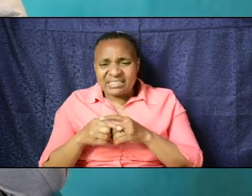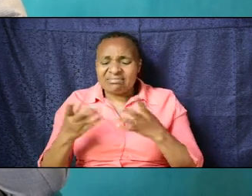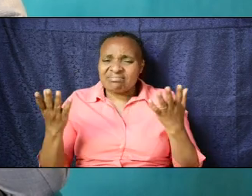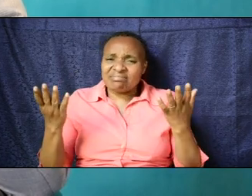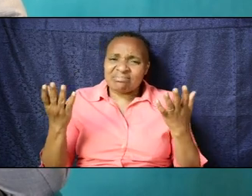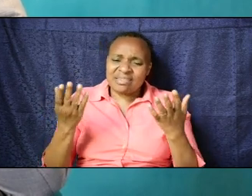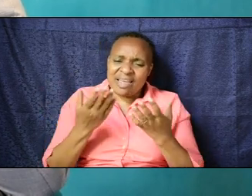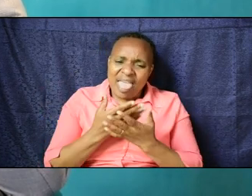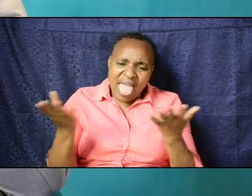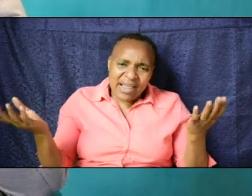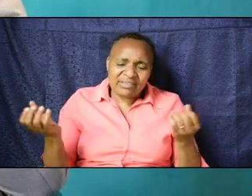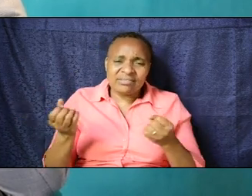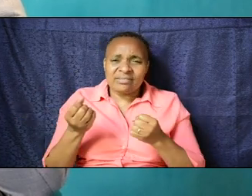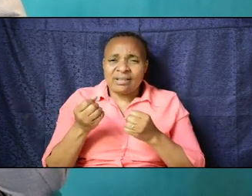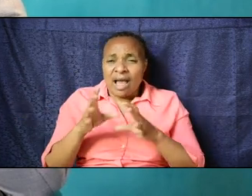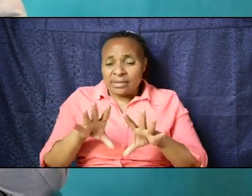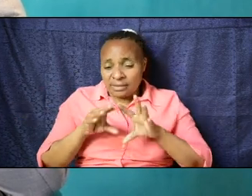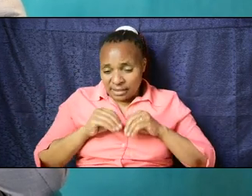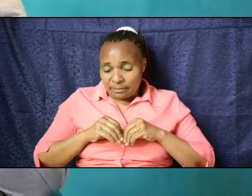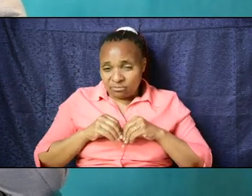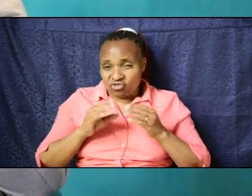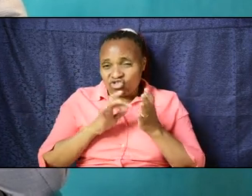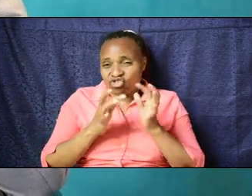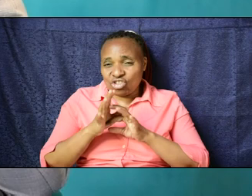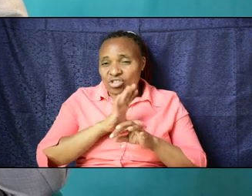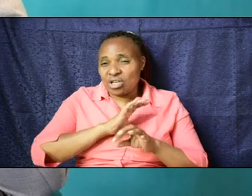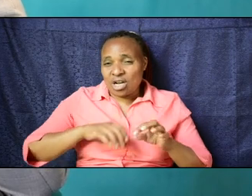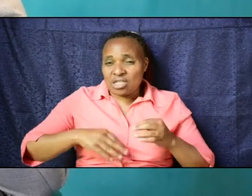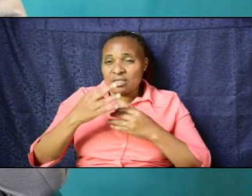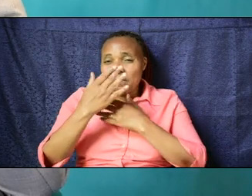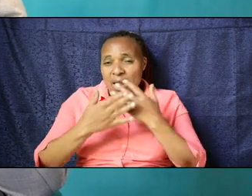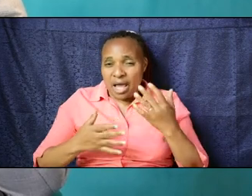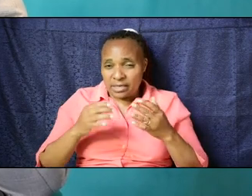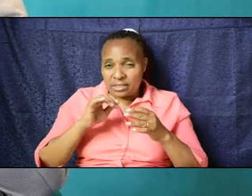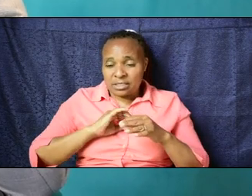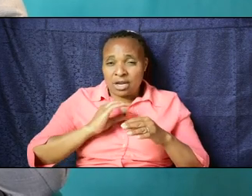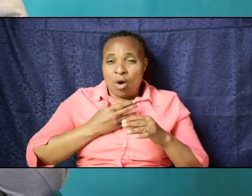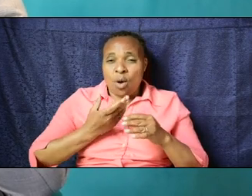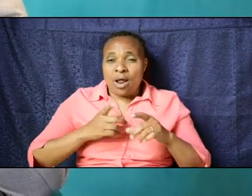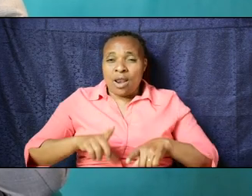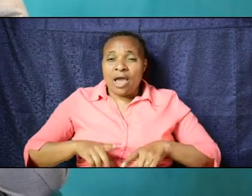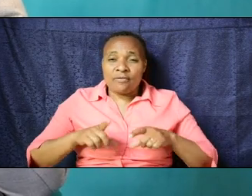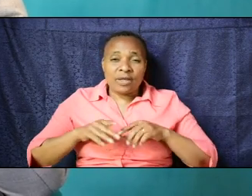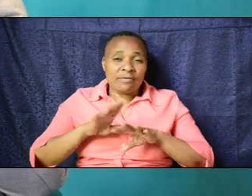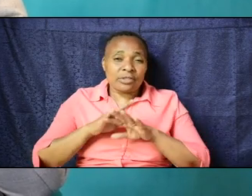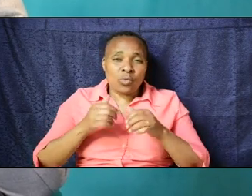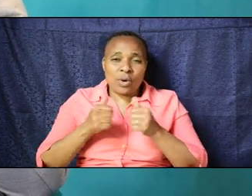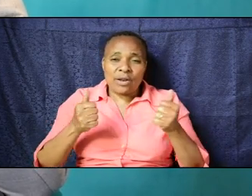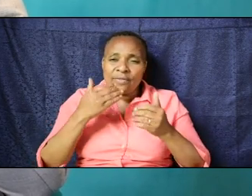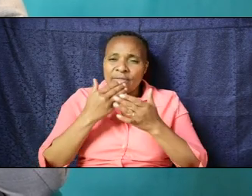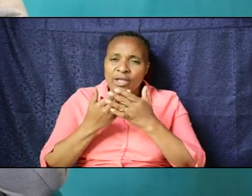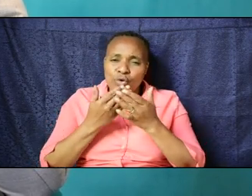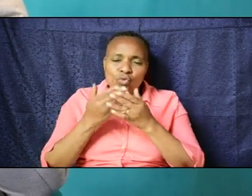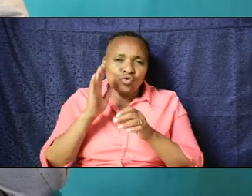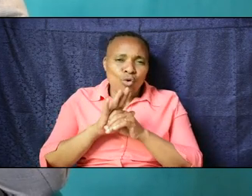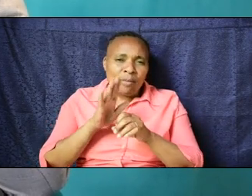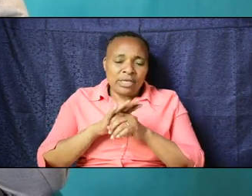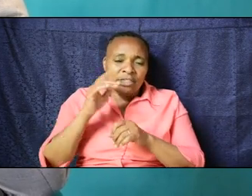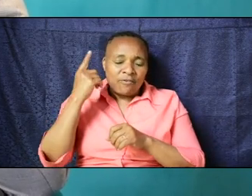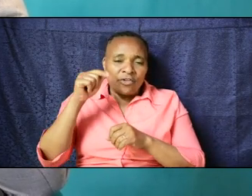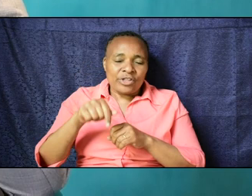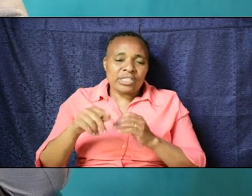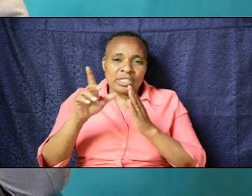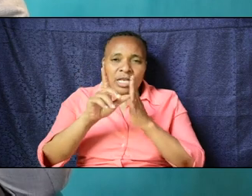life right now, just accept the blood of Jesus in your life and all is going to be well. So thank you so much for being with us for this session.